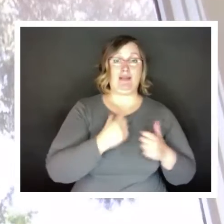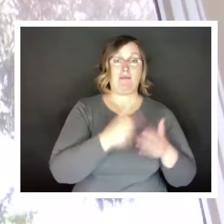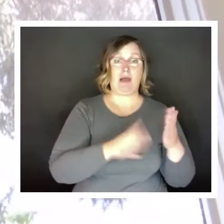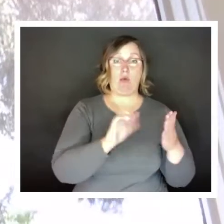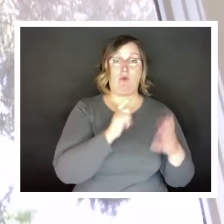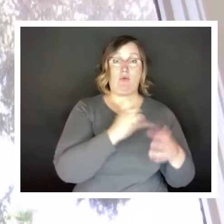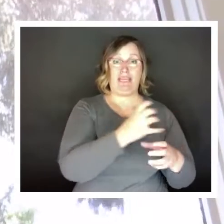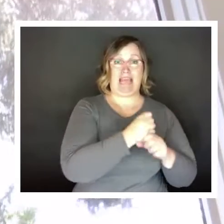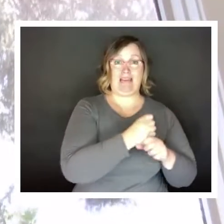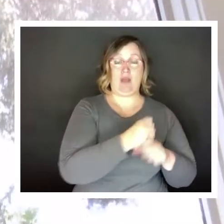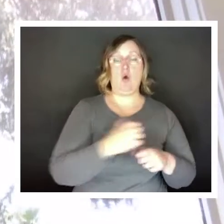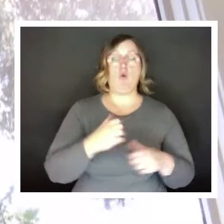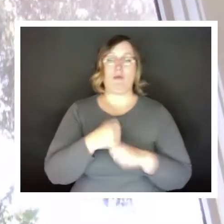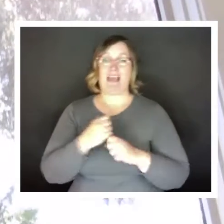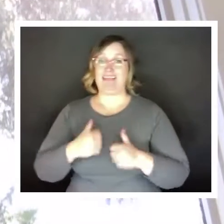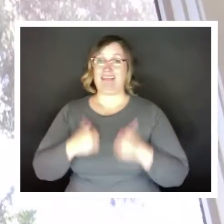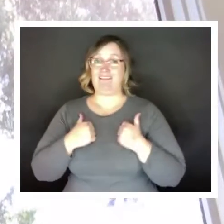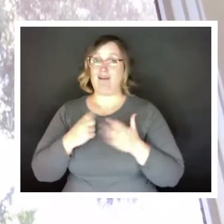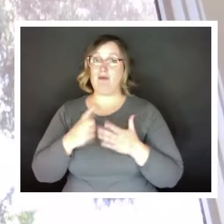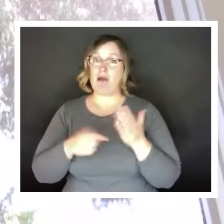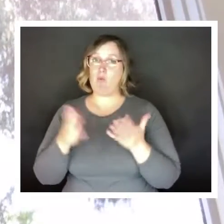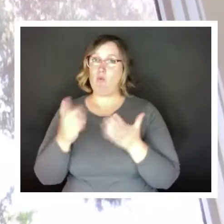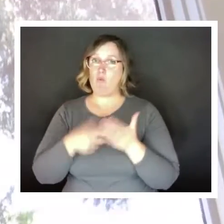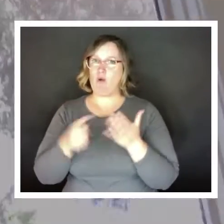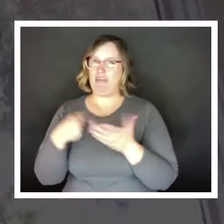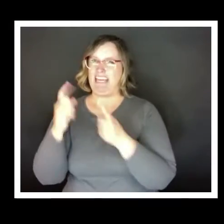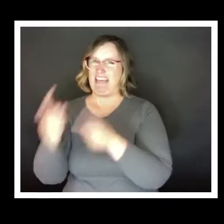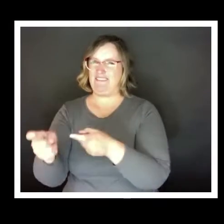give. Again, congratulations.